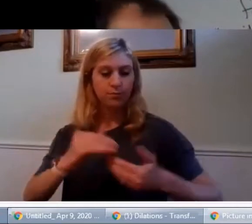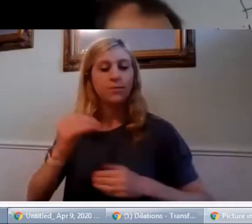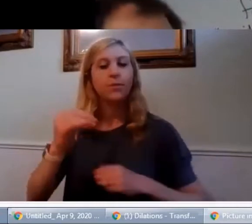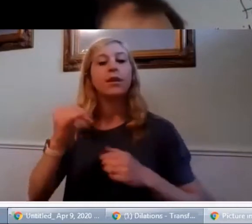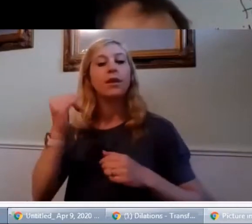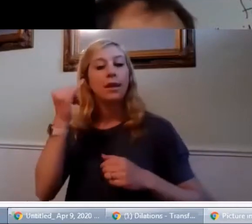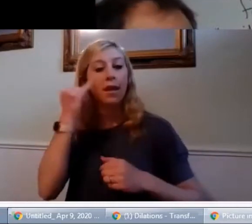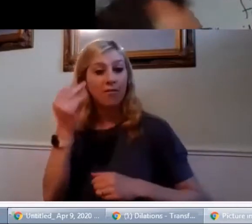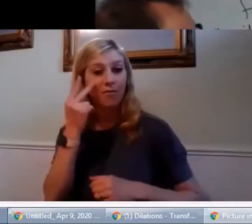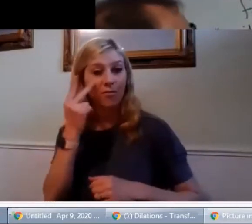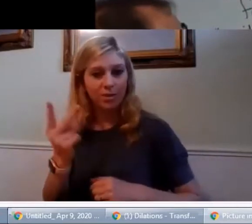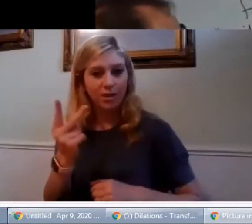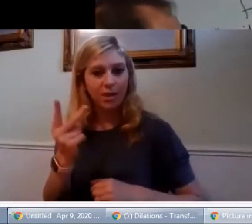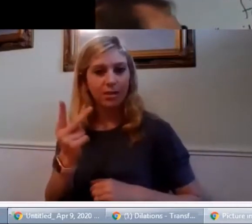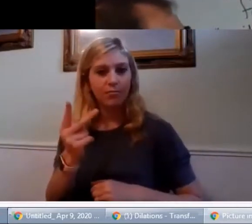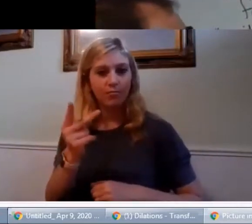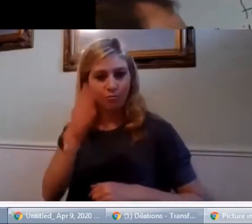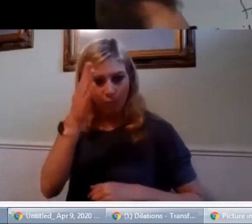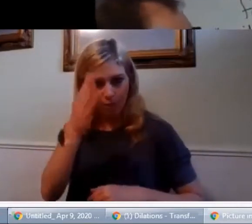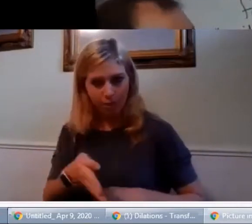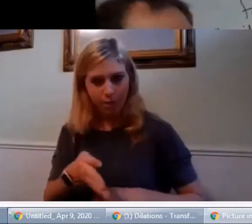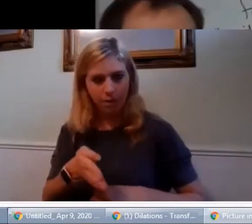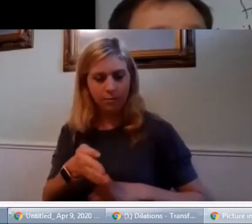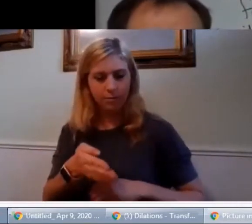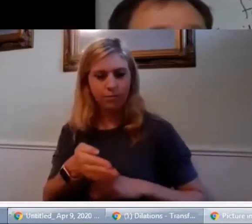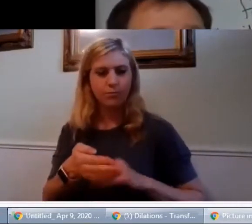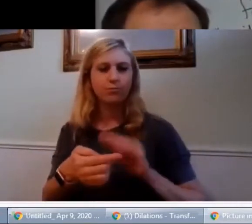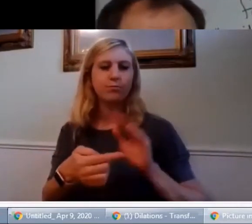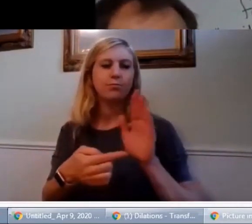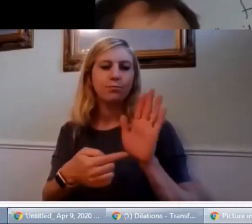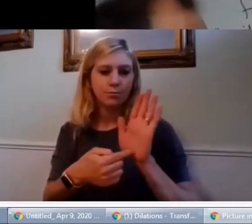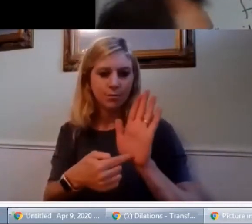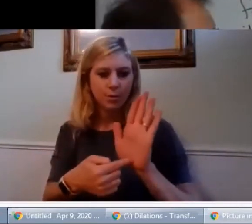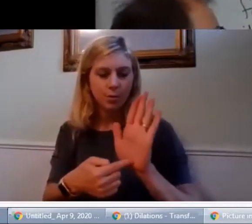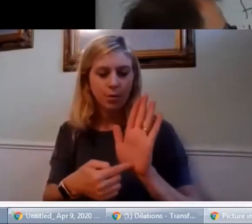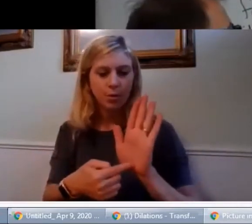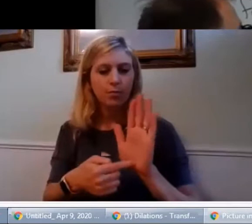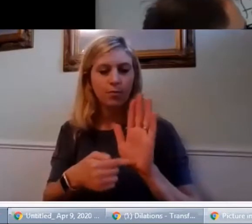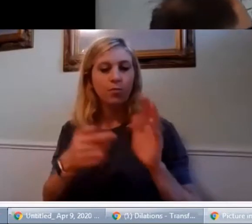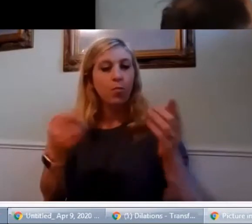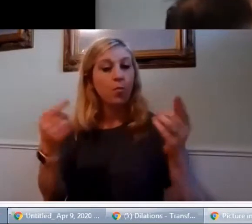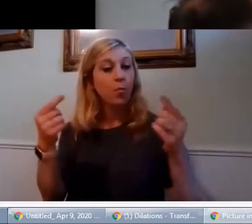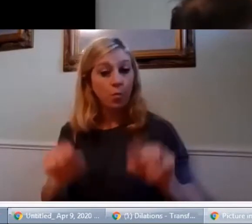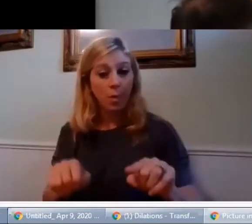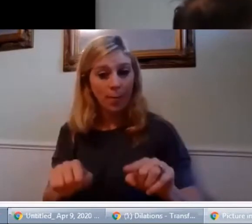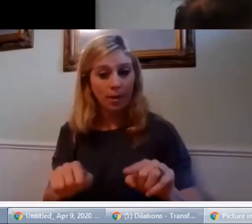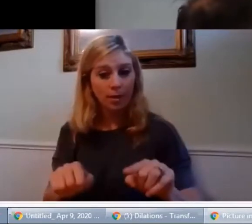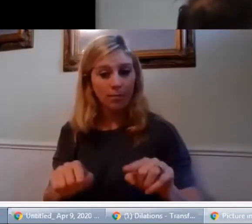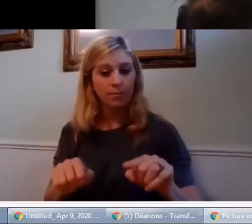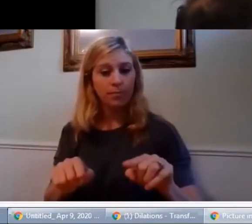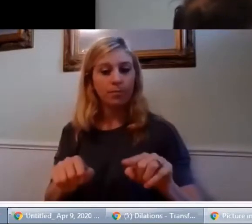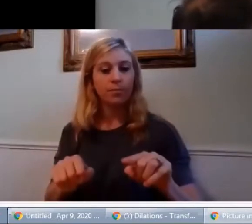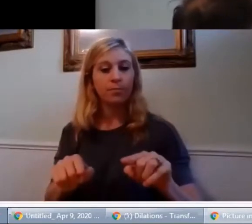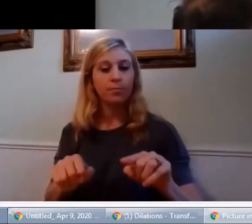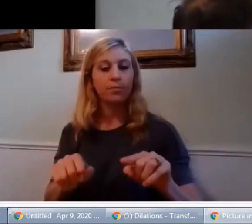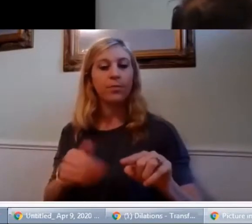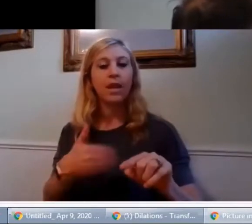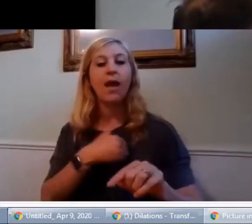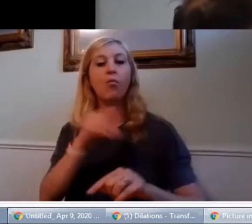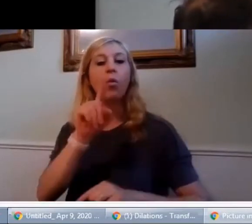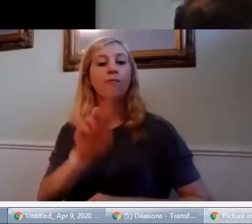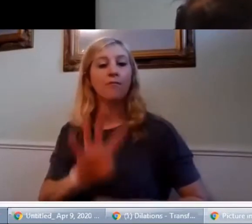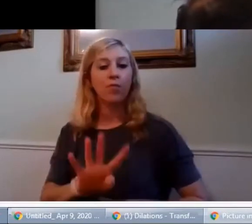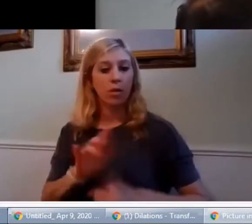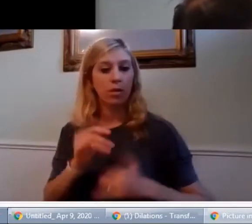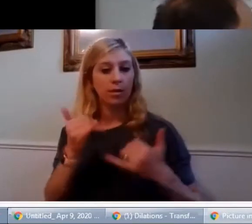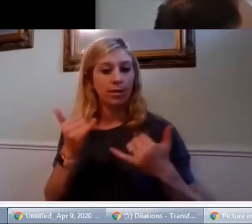What happened was I took this and now I have a fourth of it. So in this essence, k, the scale